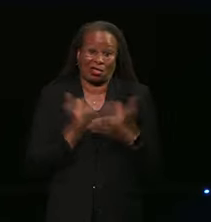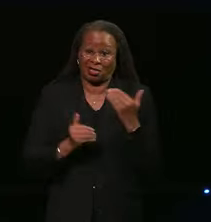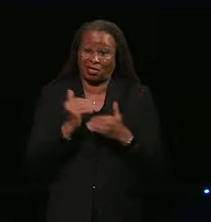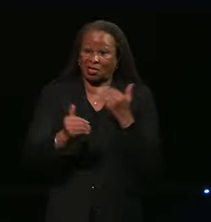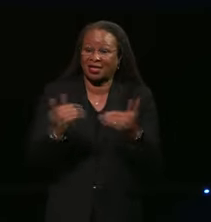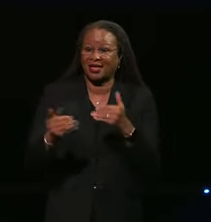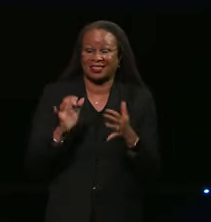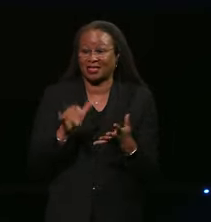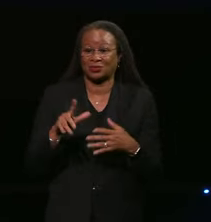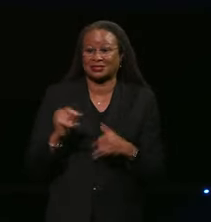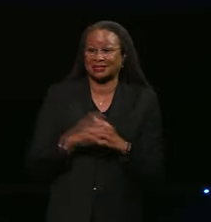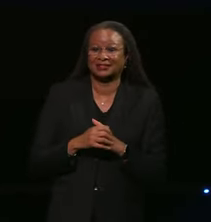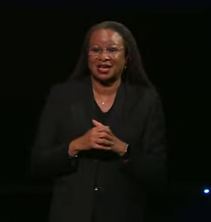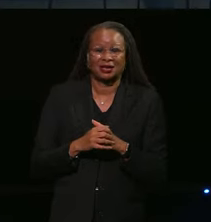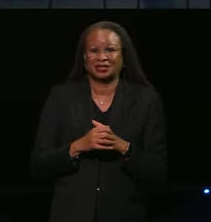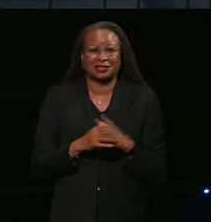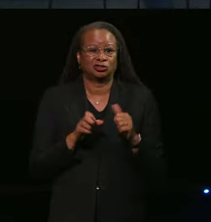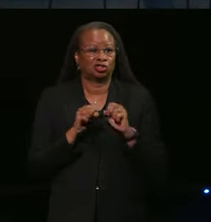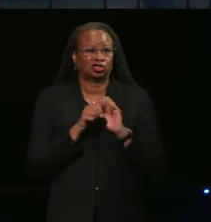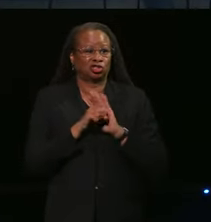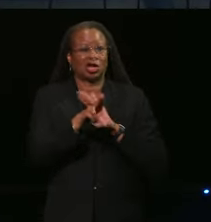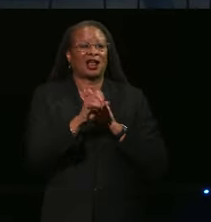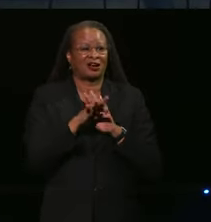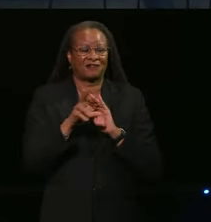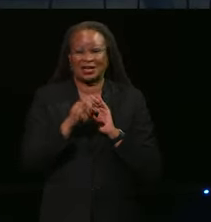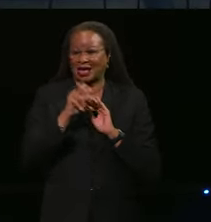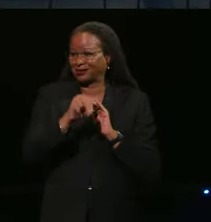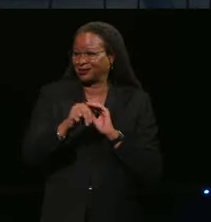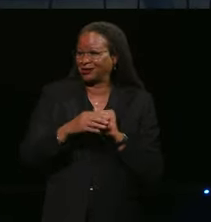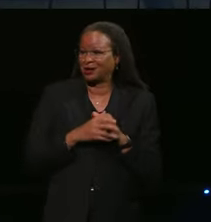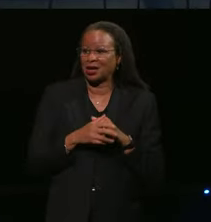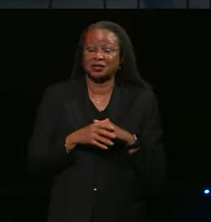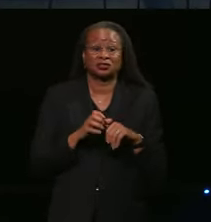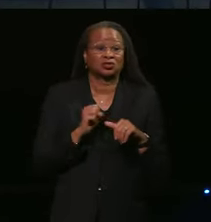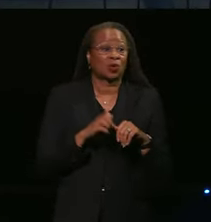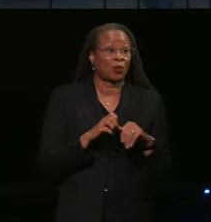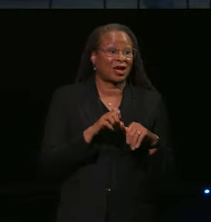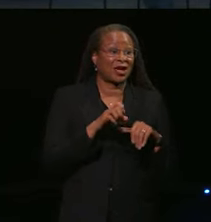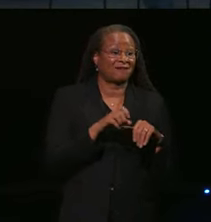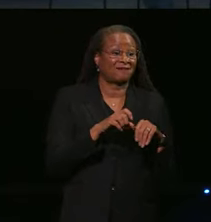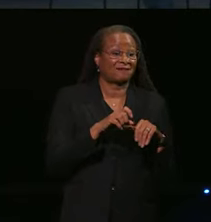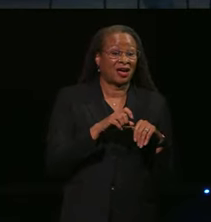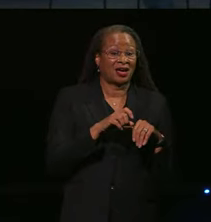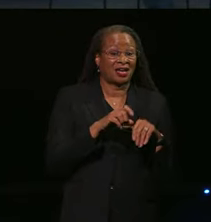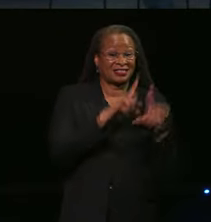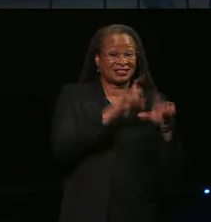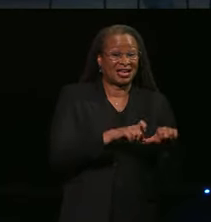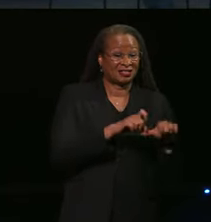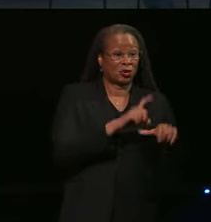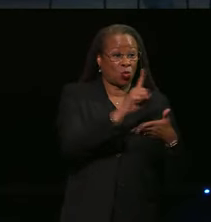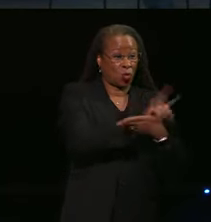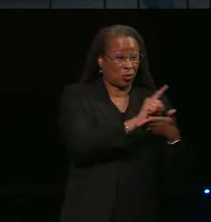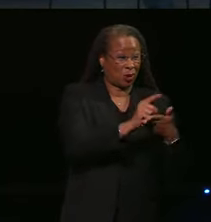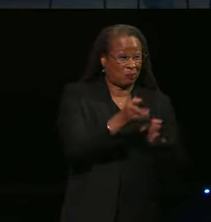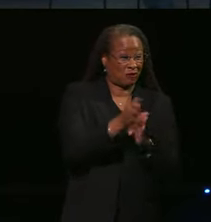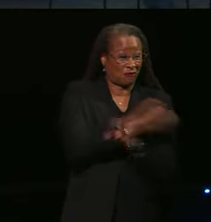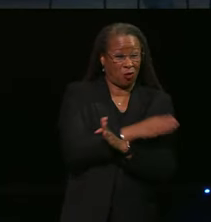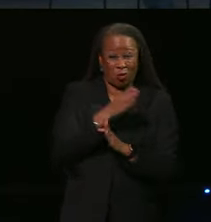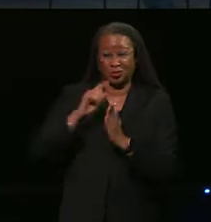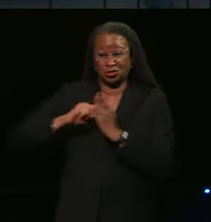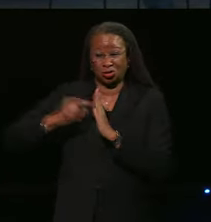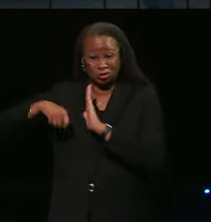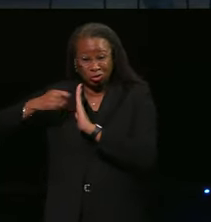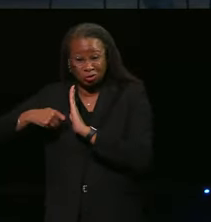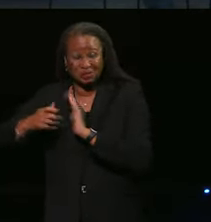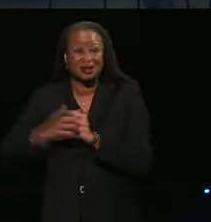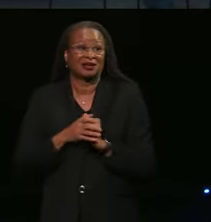a cannon is a good description. No, I mean, also, we had the test a week before shooting, didn't we? Yeah. Helen got off the plane. We did the test